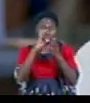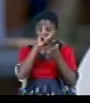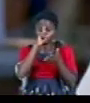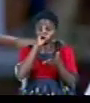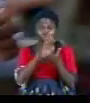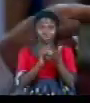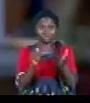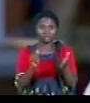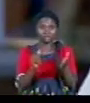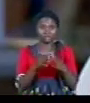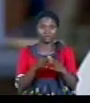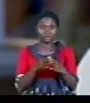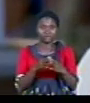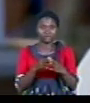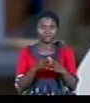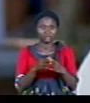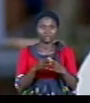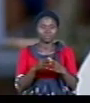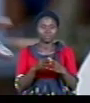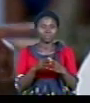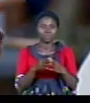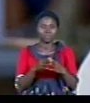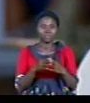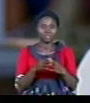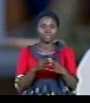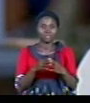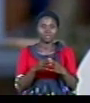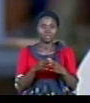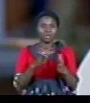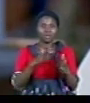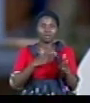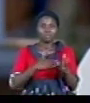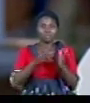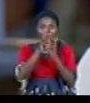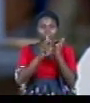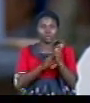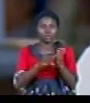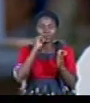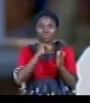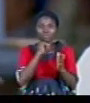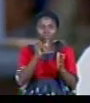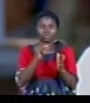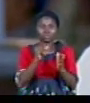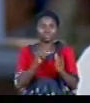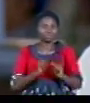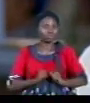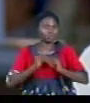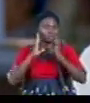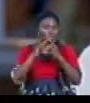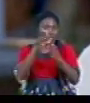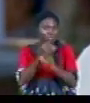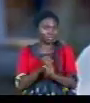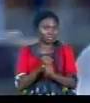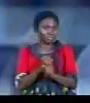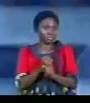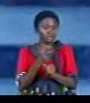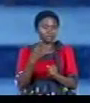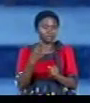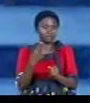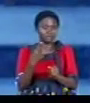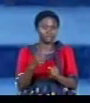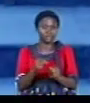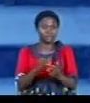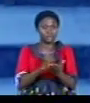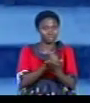not willing enough to receive it. My will is not submitted to receive it. So during yesterday, when our pastor,